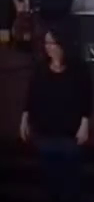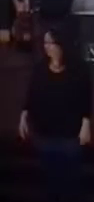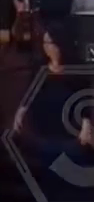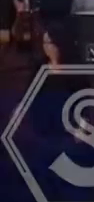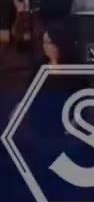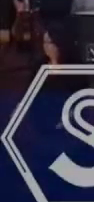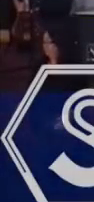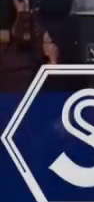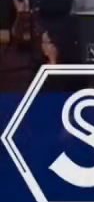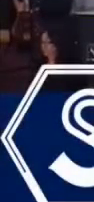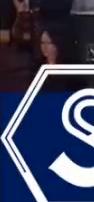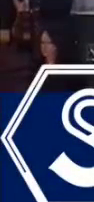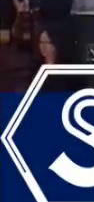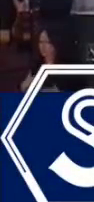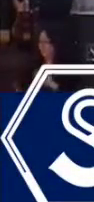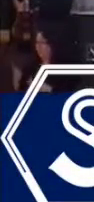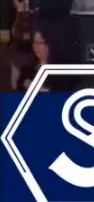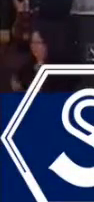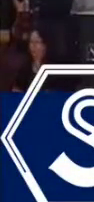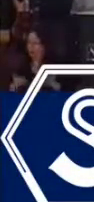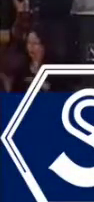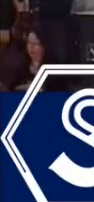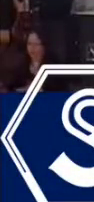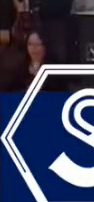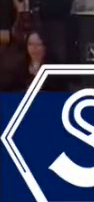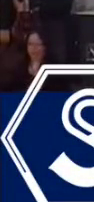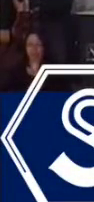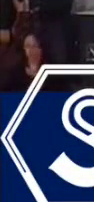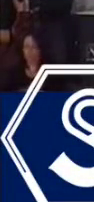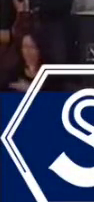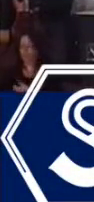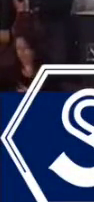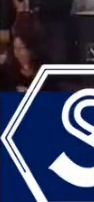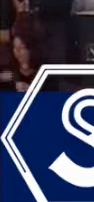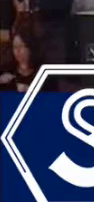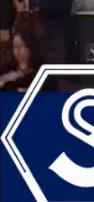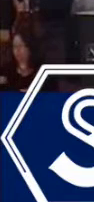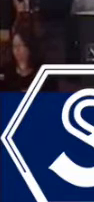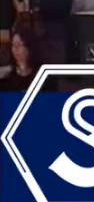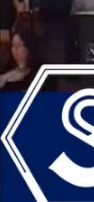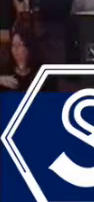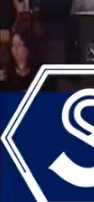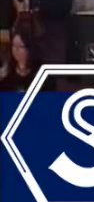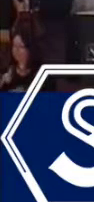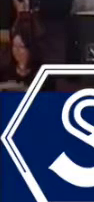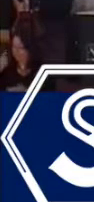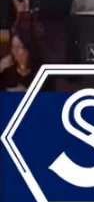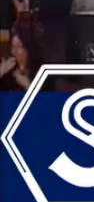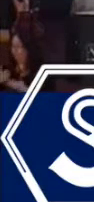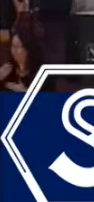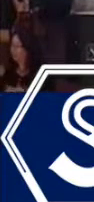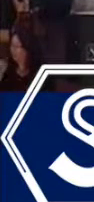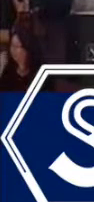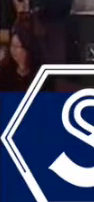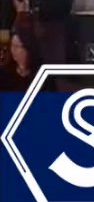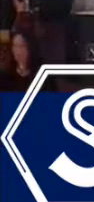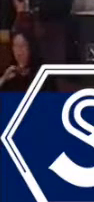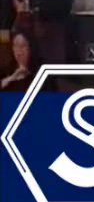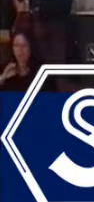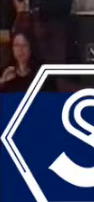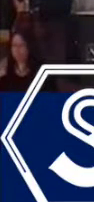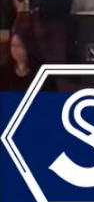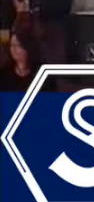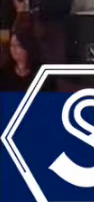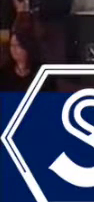Good morning, good morning. As the offering is being passed around, just as a reminder, please sign up for the thank you meal for Elder